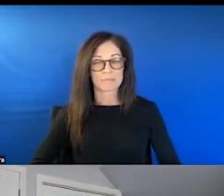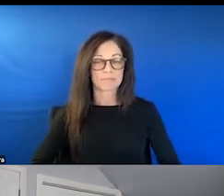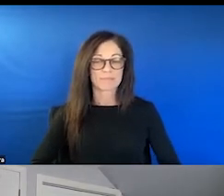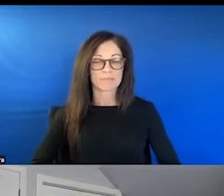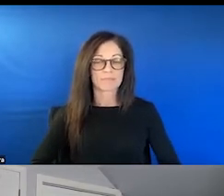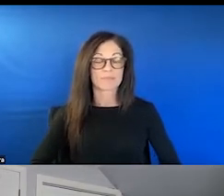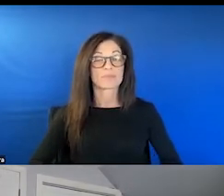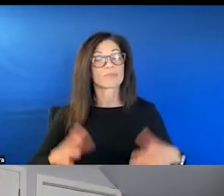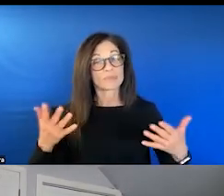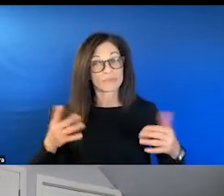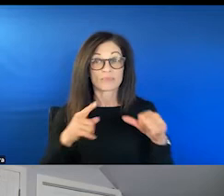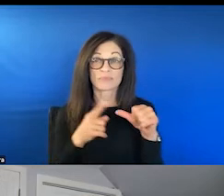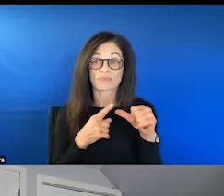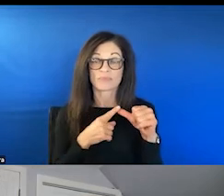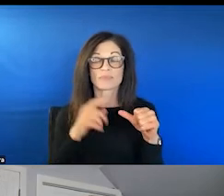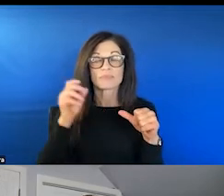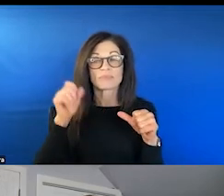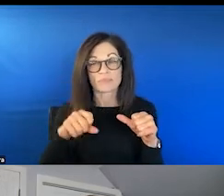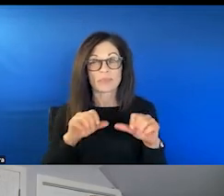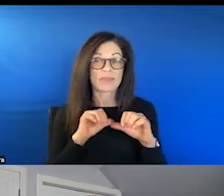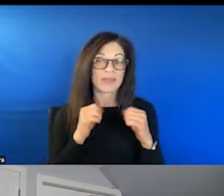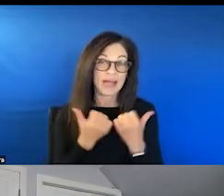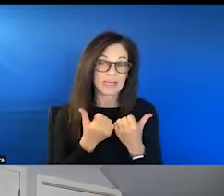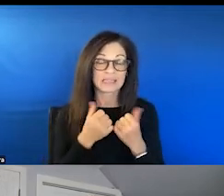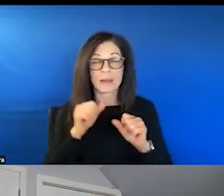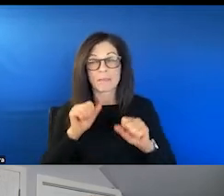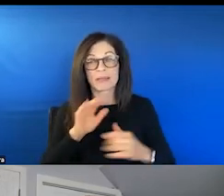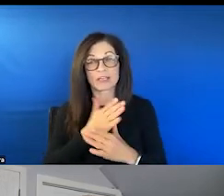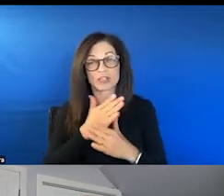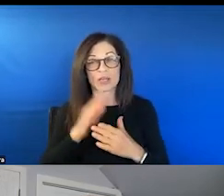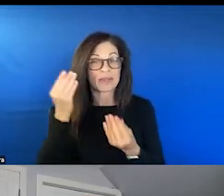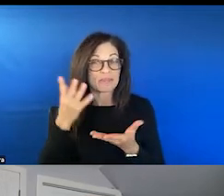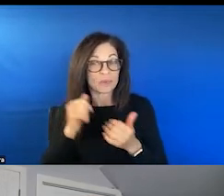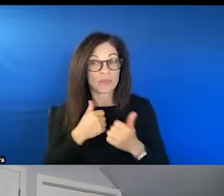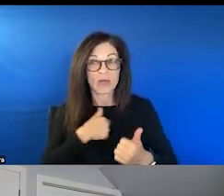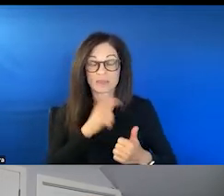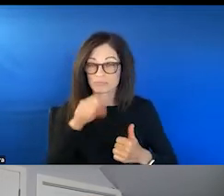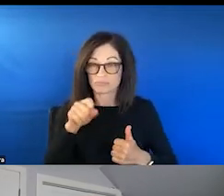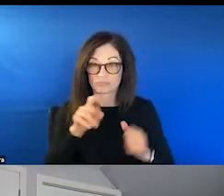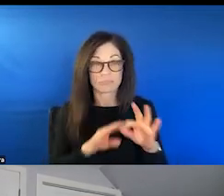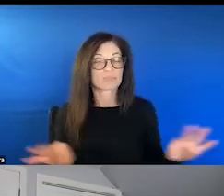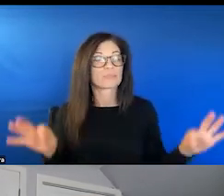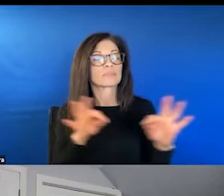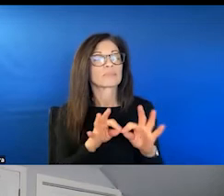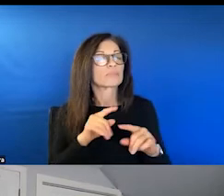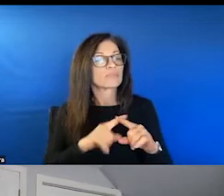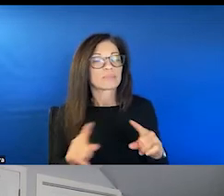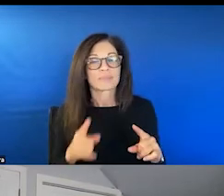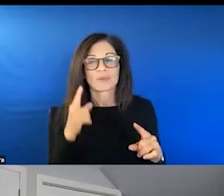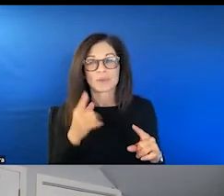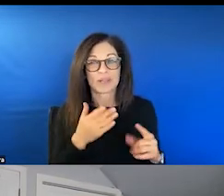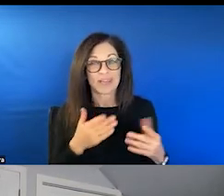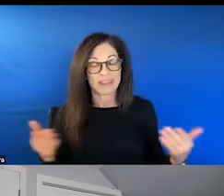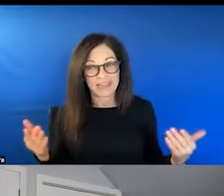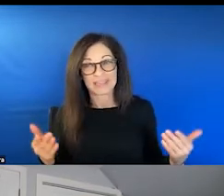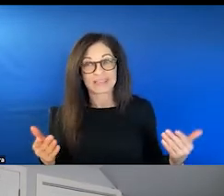So first off, while the agency's ability to share their data with us is of course critical, perhaps an underappreciated analog to